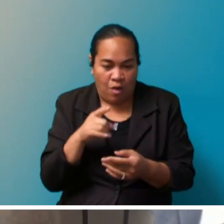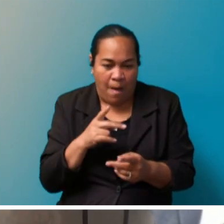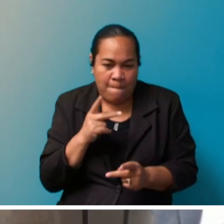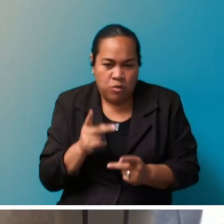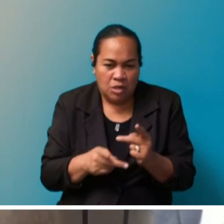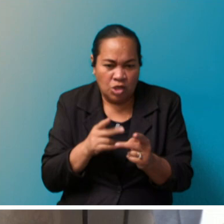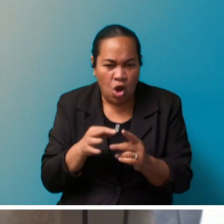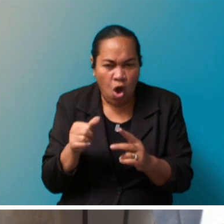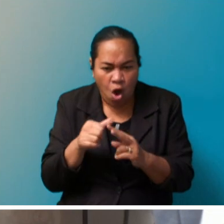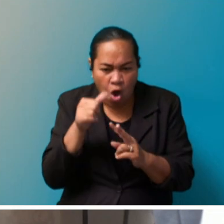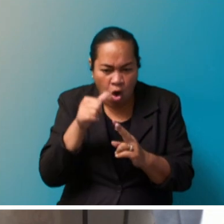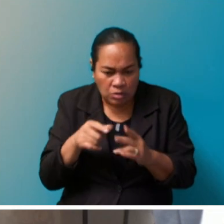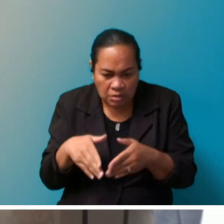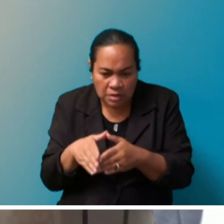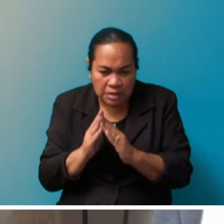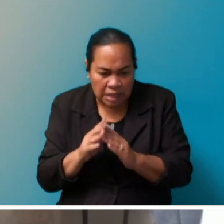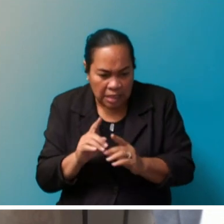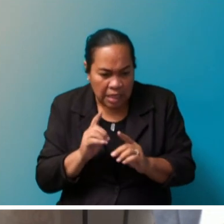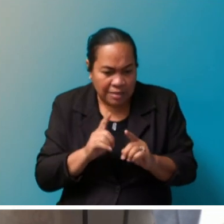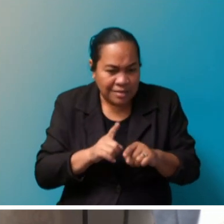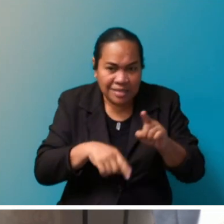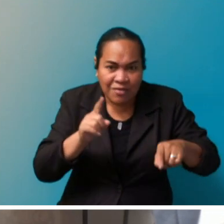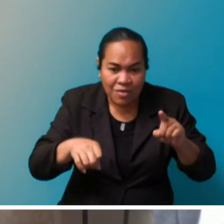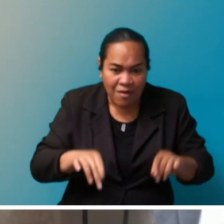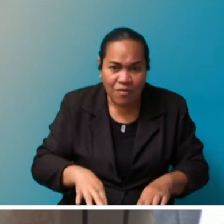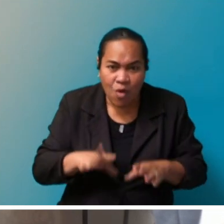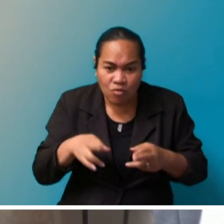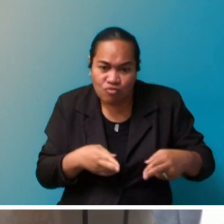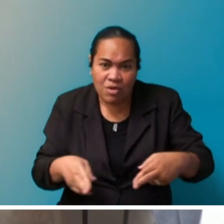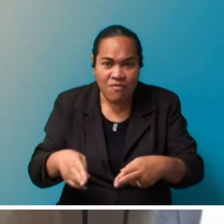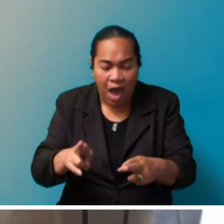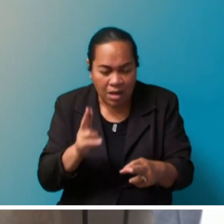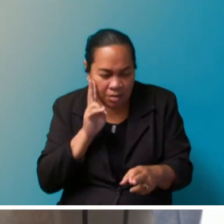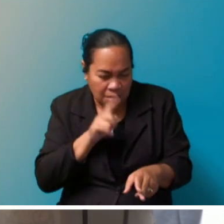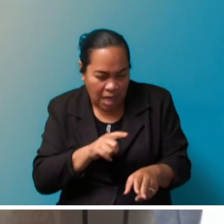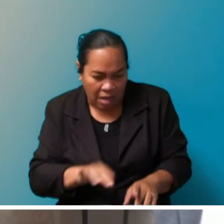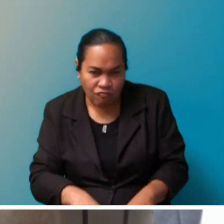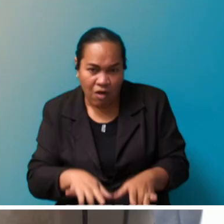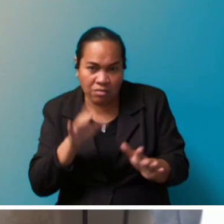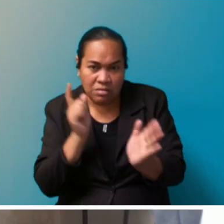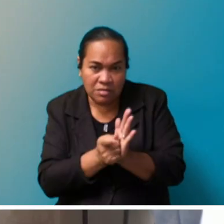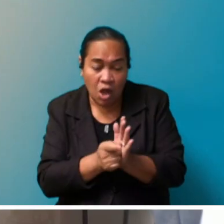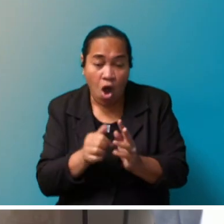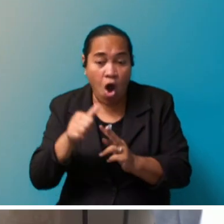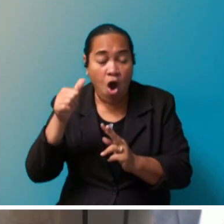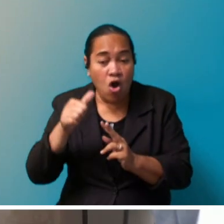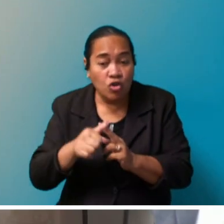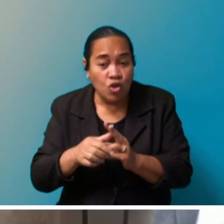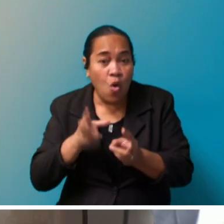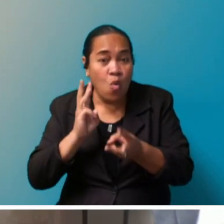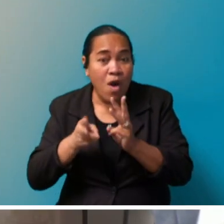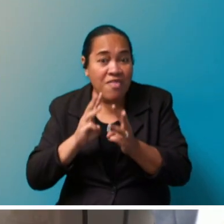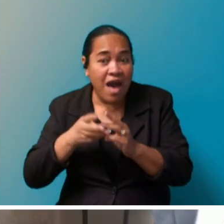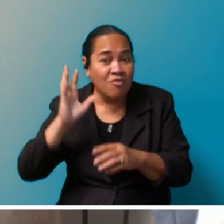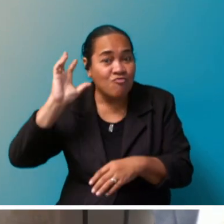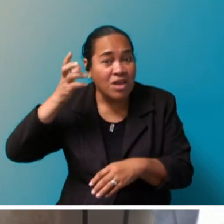monitoring systems across the country, replace outdated manual weather stations with automatic weather stations to improve accuracy and